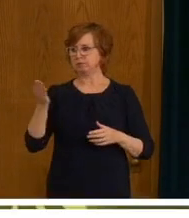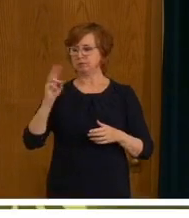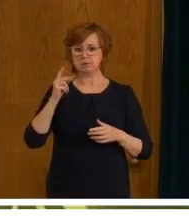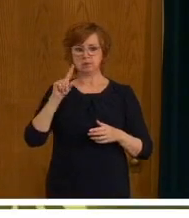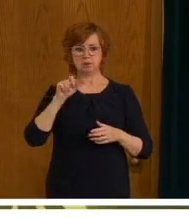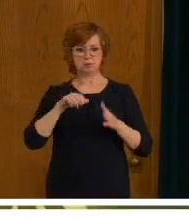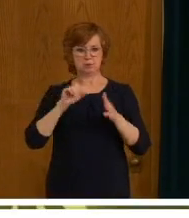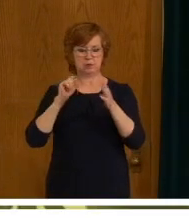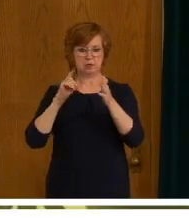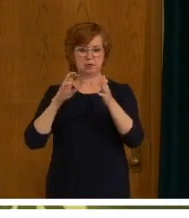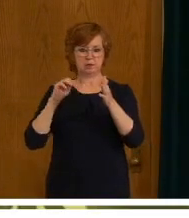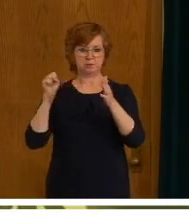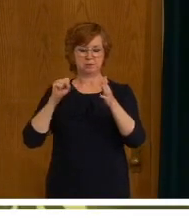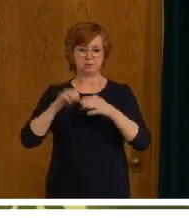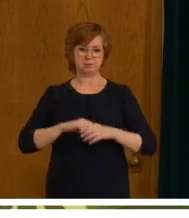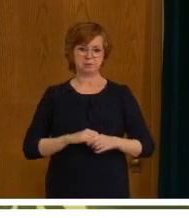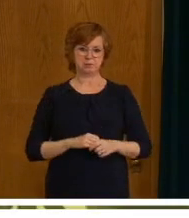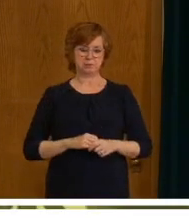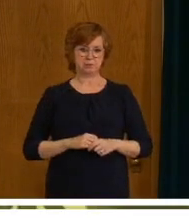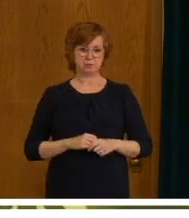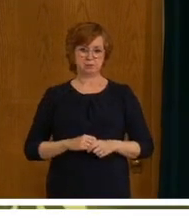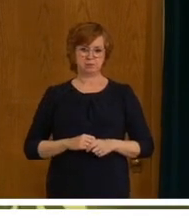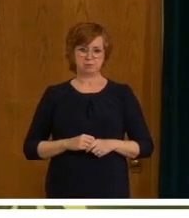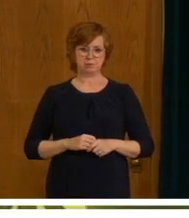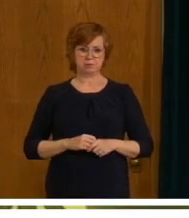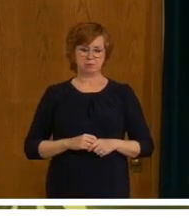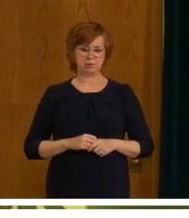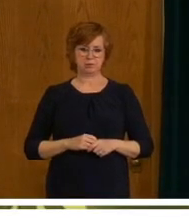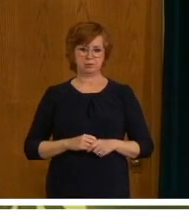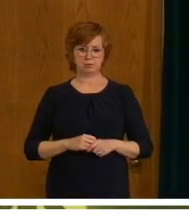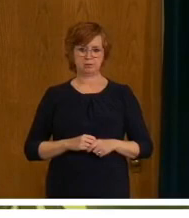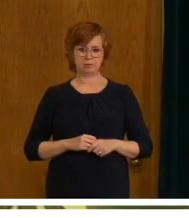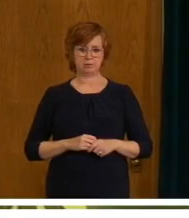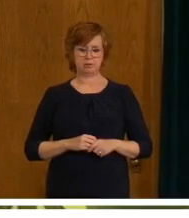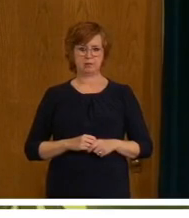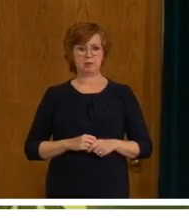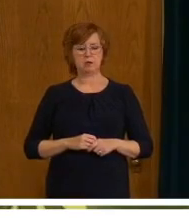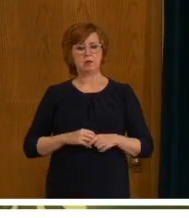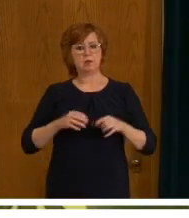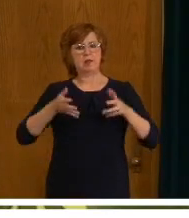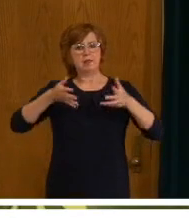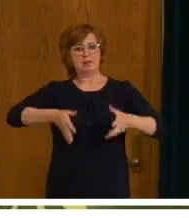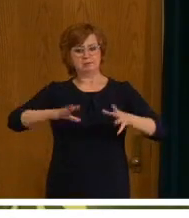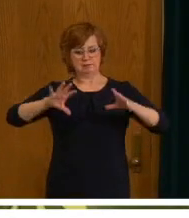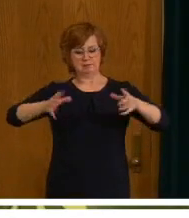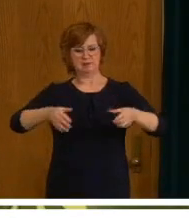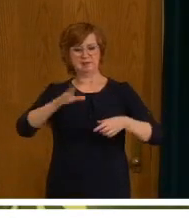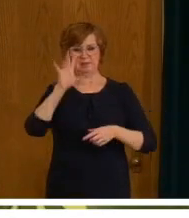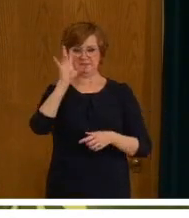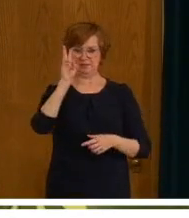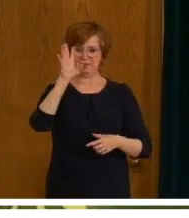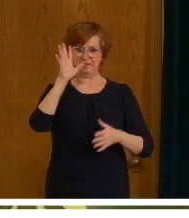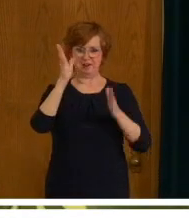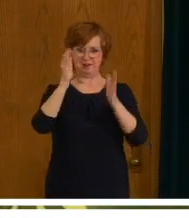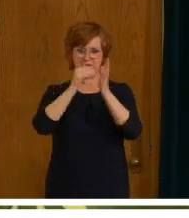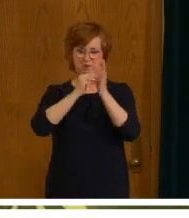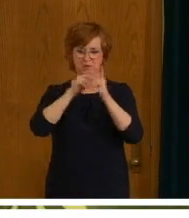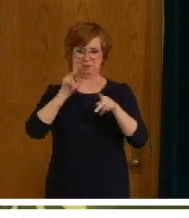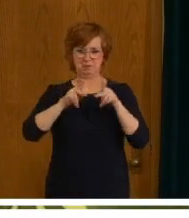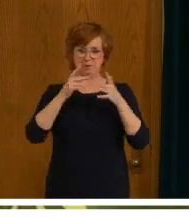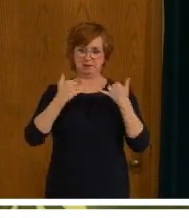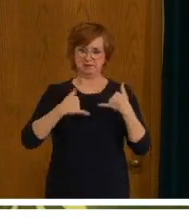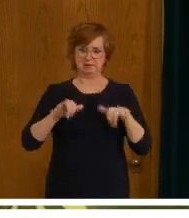Follow up, Adam? What's being done to get to the 75 or so thousand people to get to that 70% mark or even get over